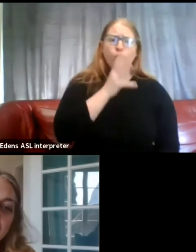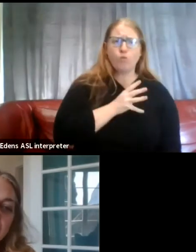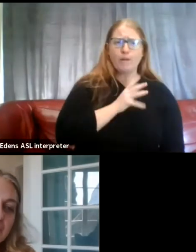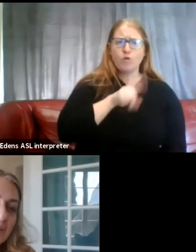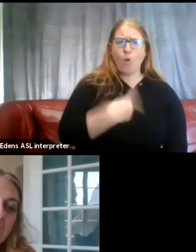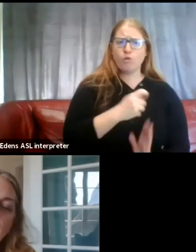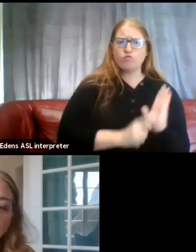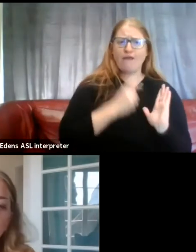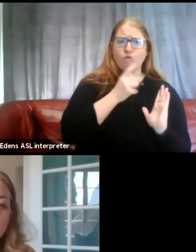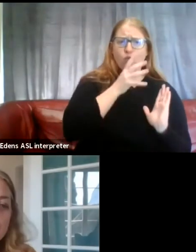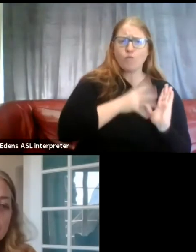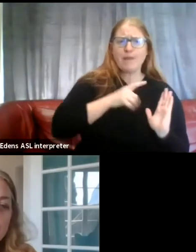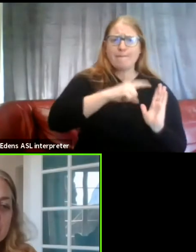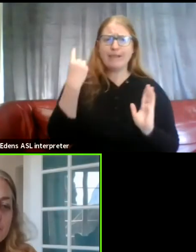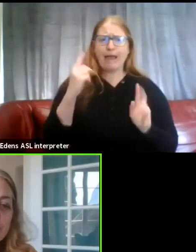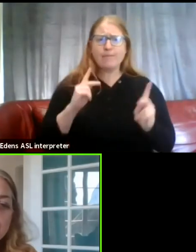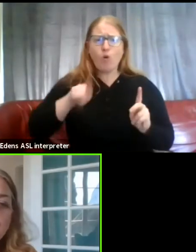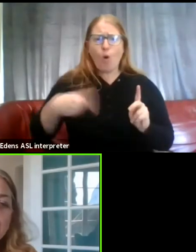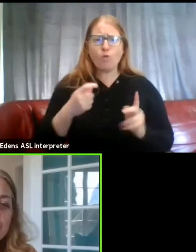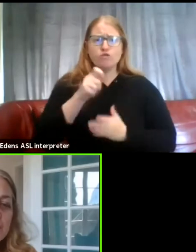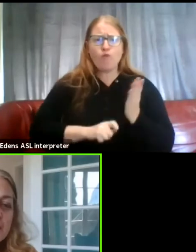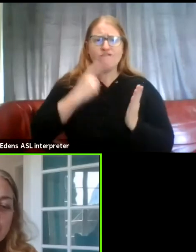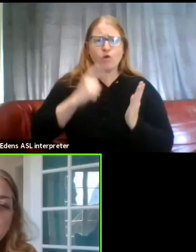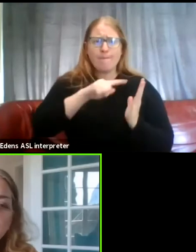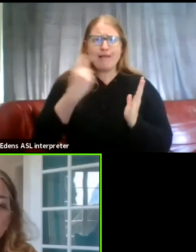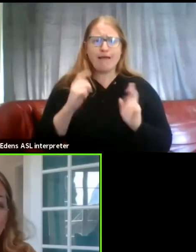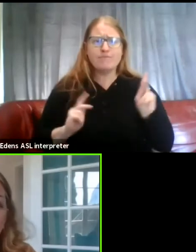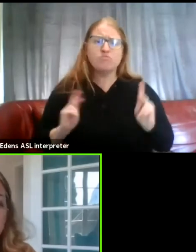write for Black people. Like,